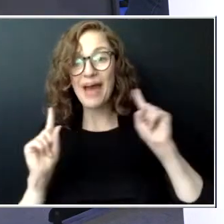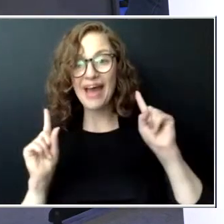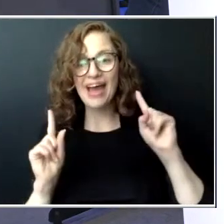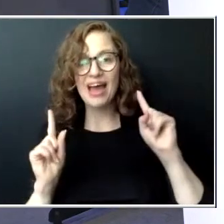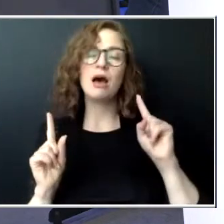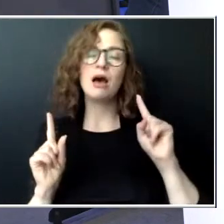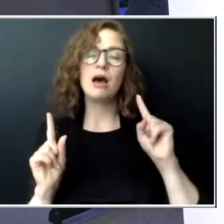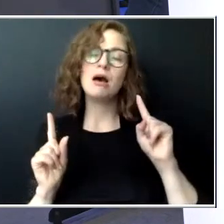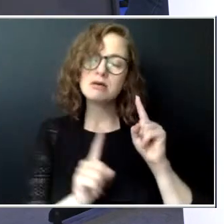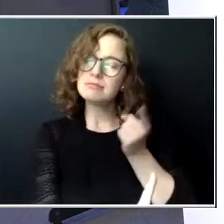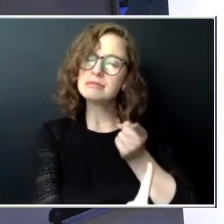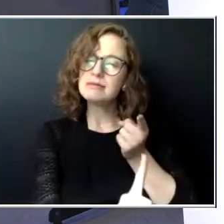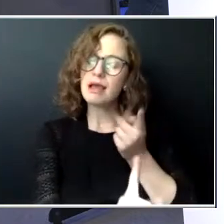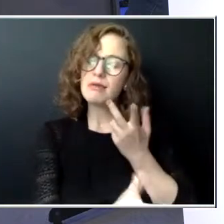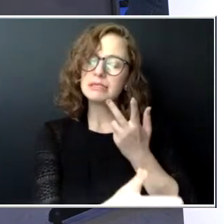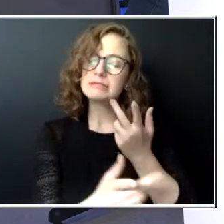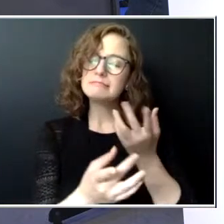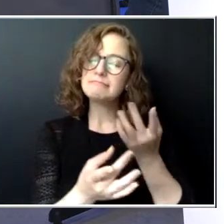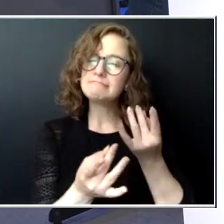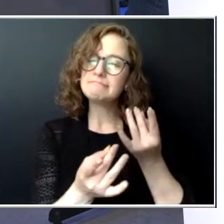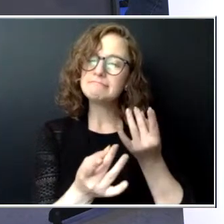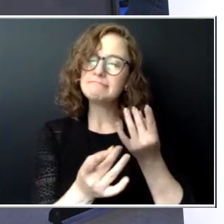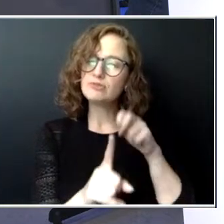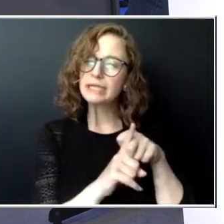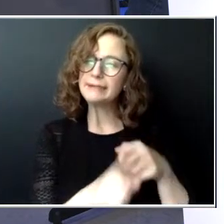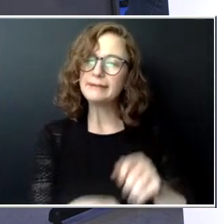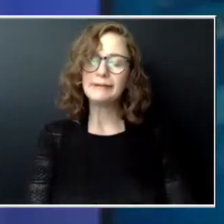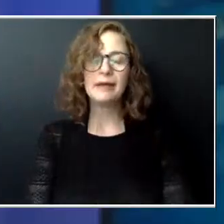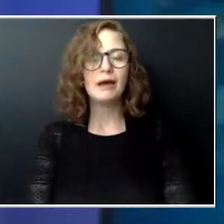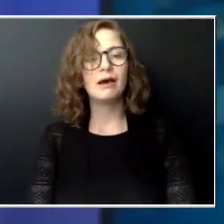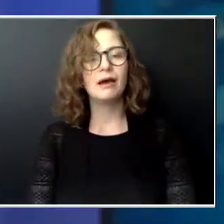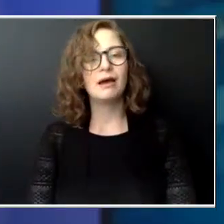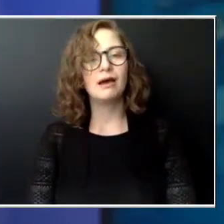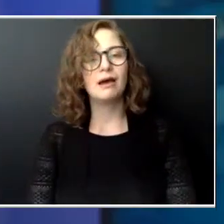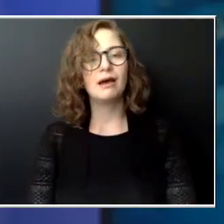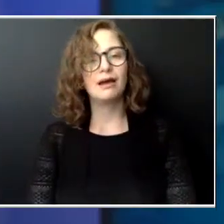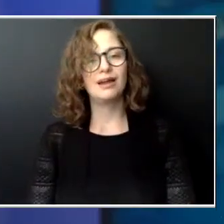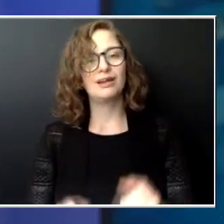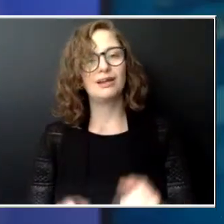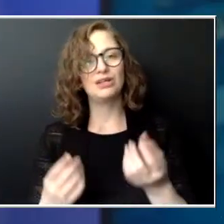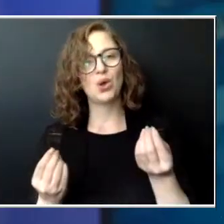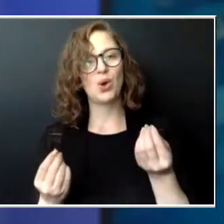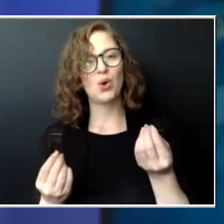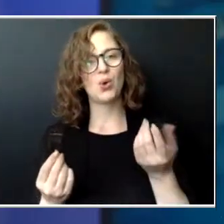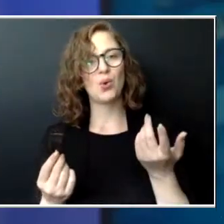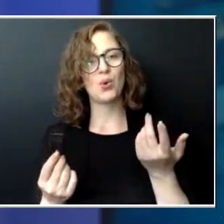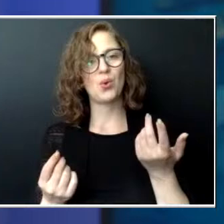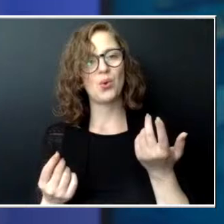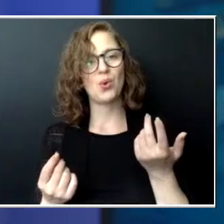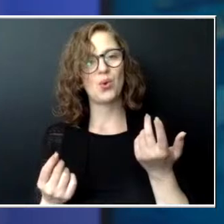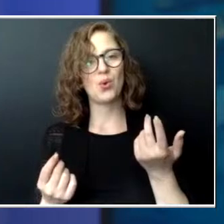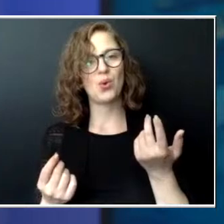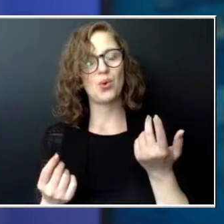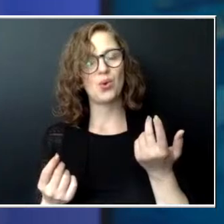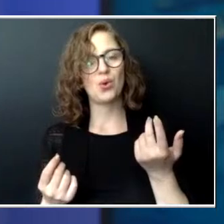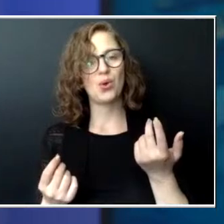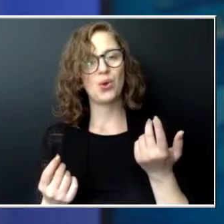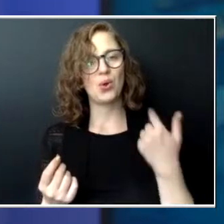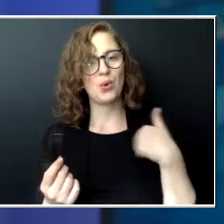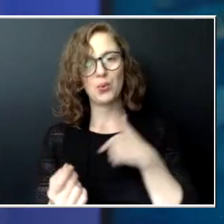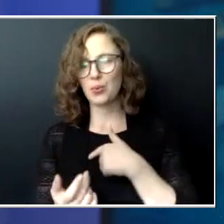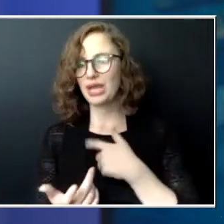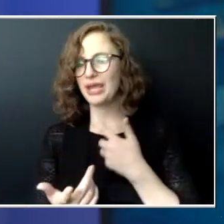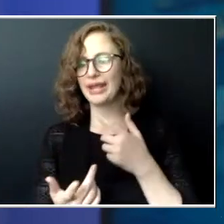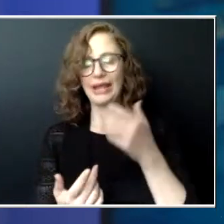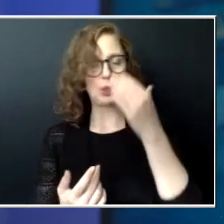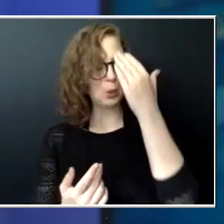Yeah, okay. And then we were like, okay, there's something that either the tumor has affected the T cells or something's happened. We're not